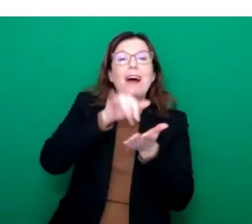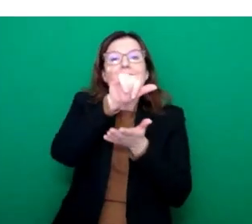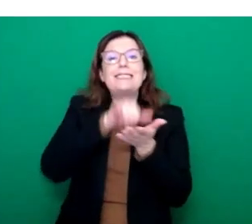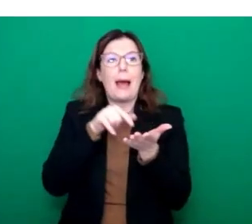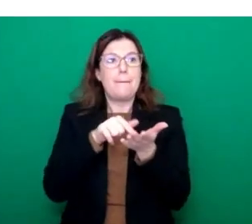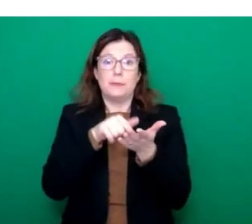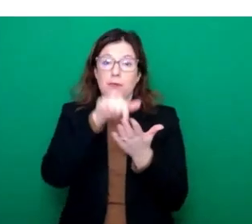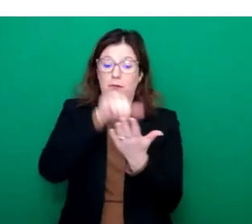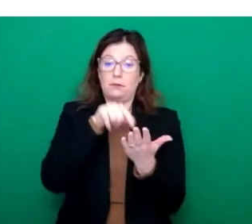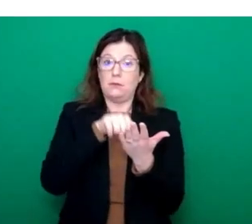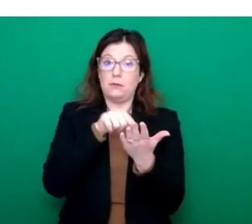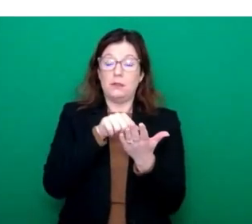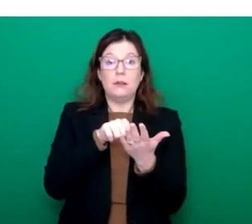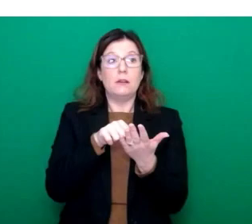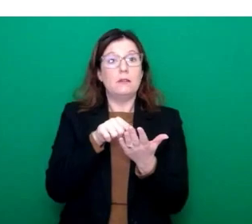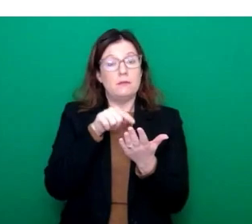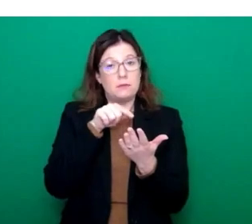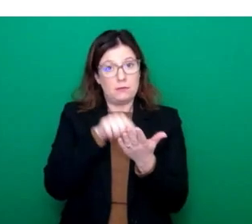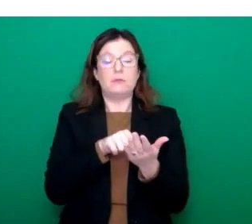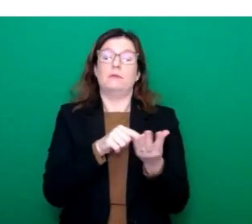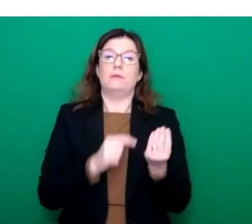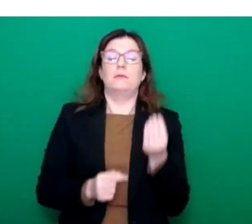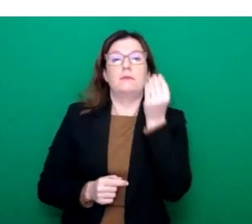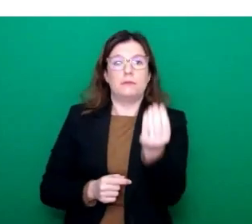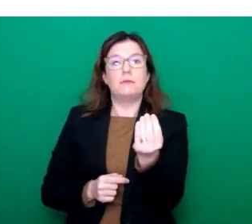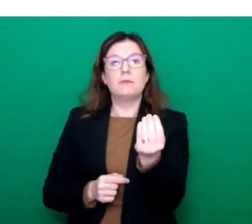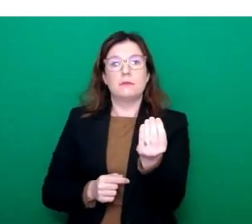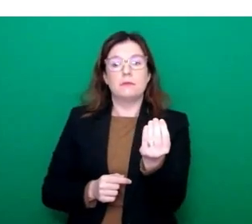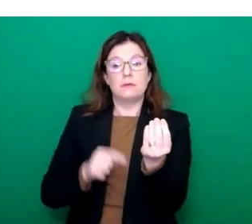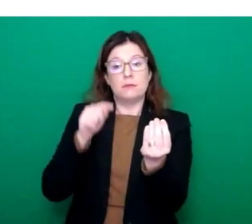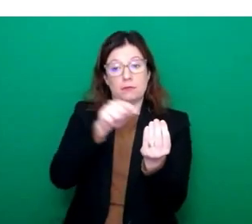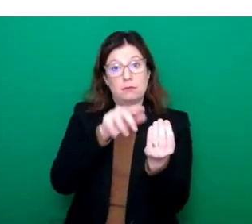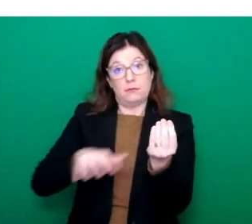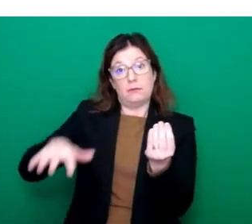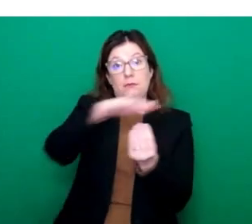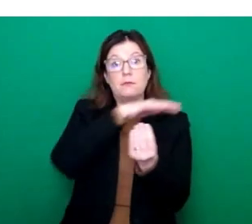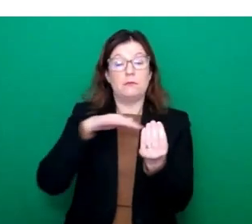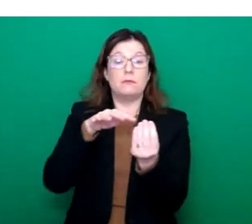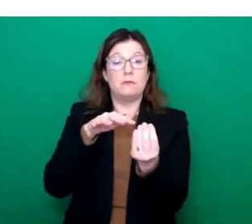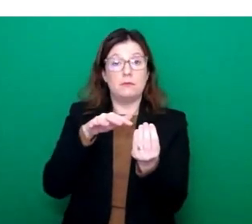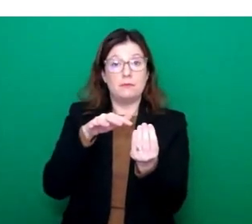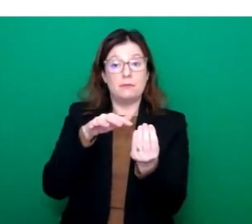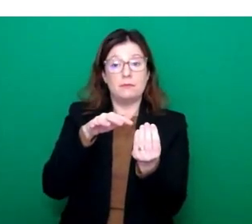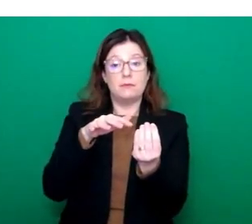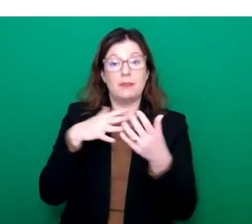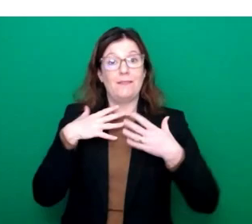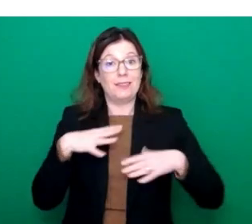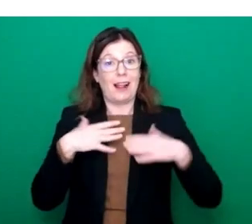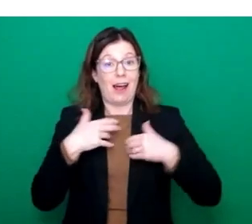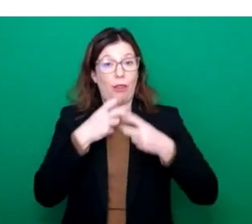which is now my go-to. It has been disseminated across all physical healthcare